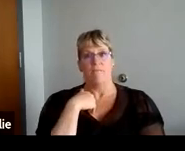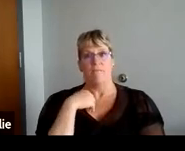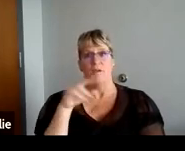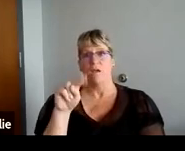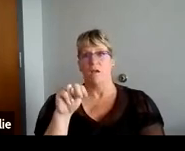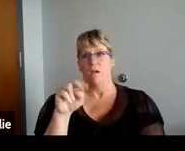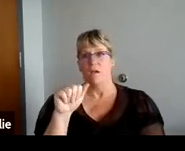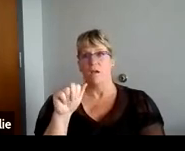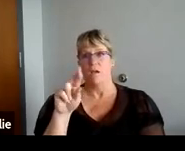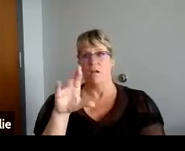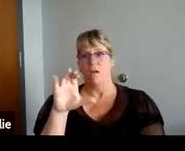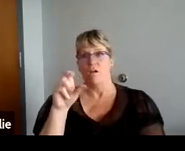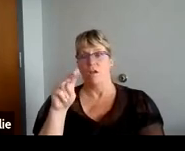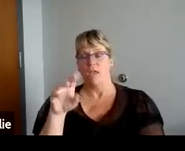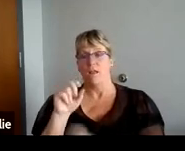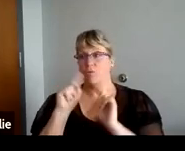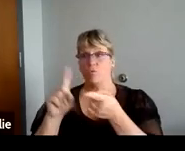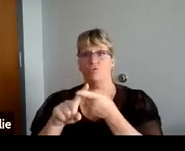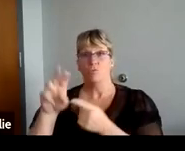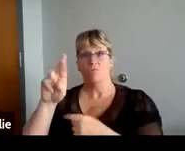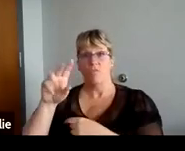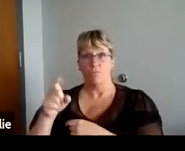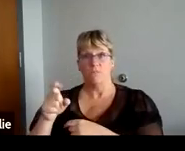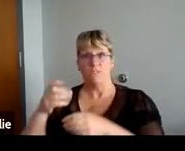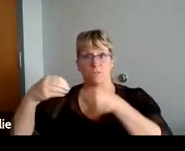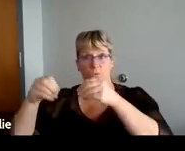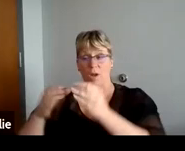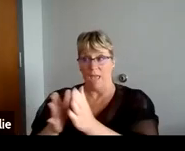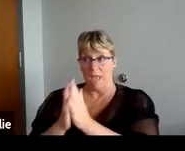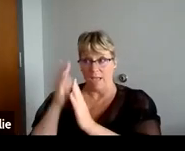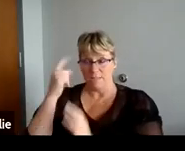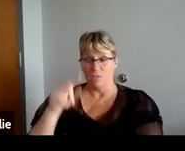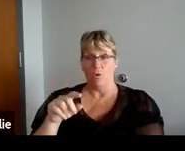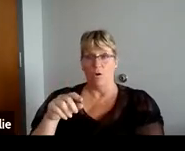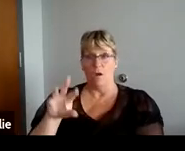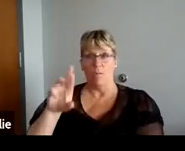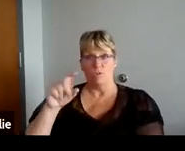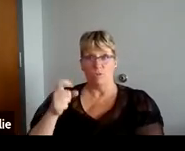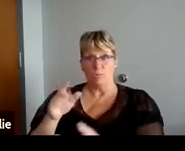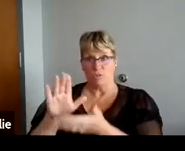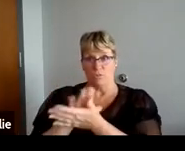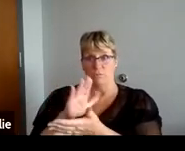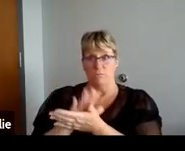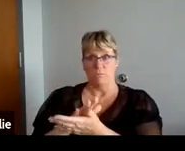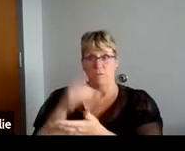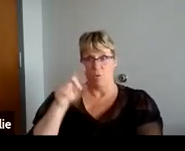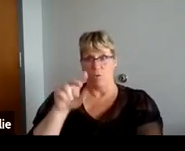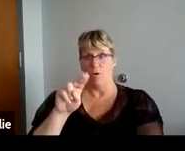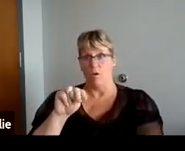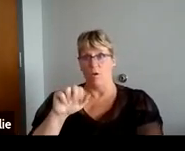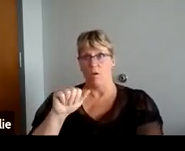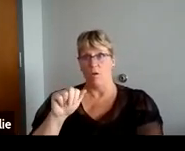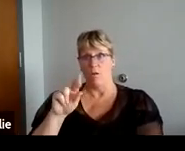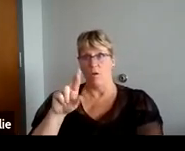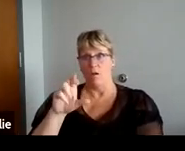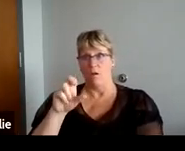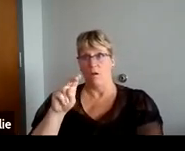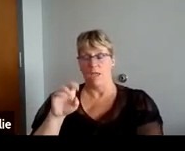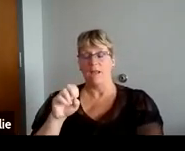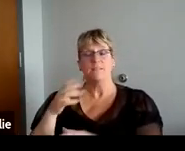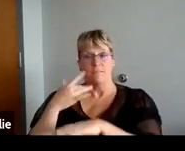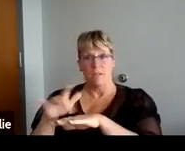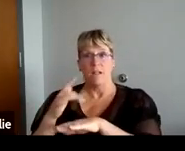or can go into any pharmacy around the country and ask for a prescription for Narcan. It's available in that